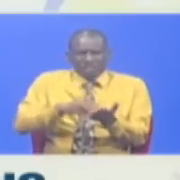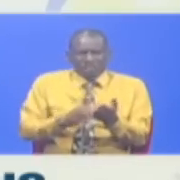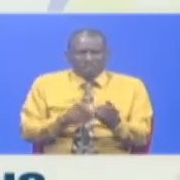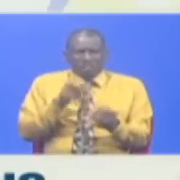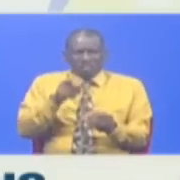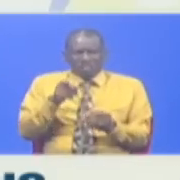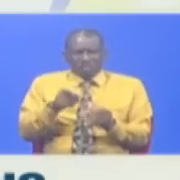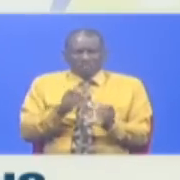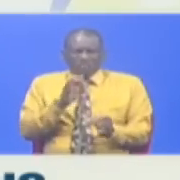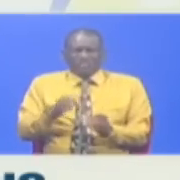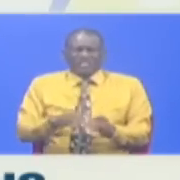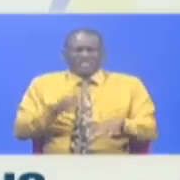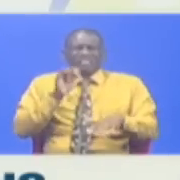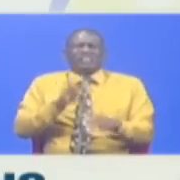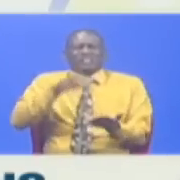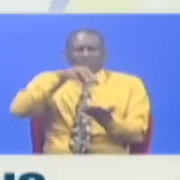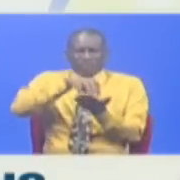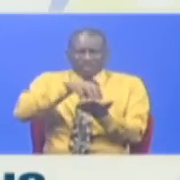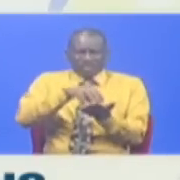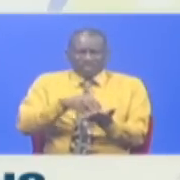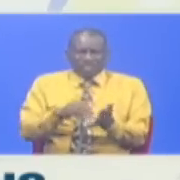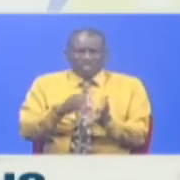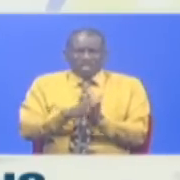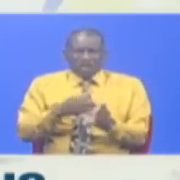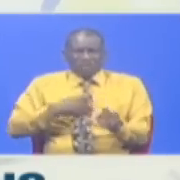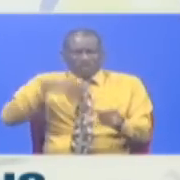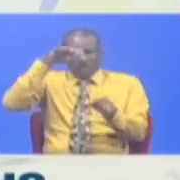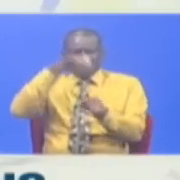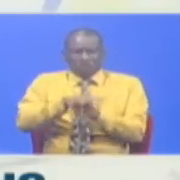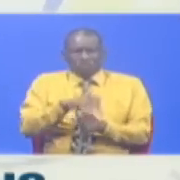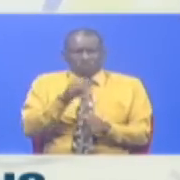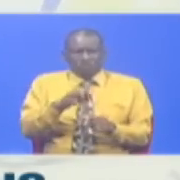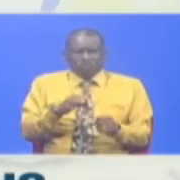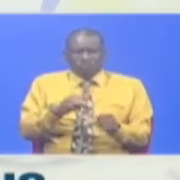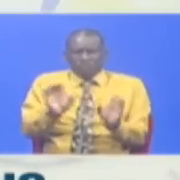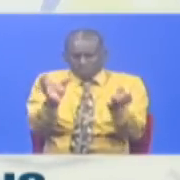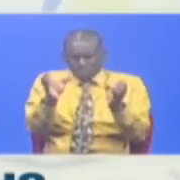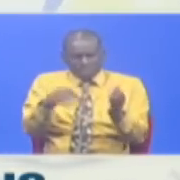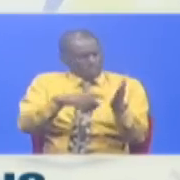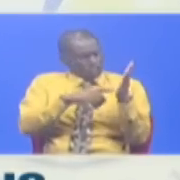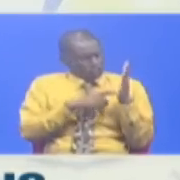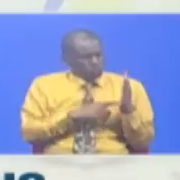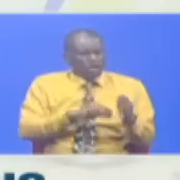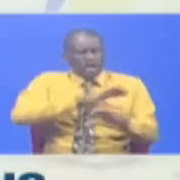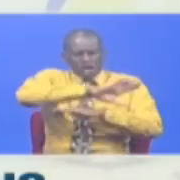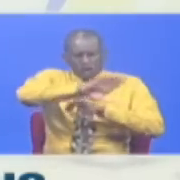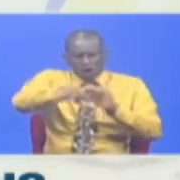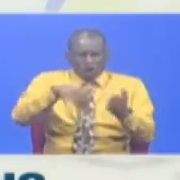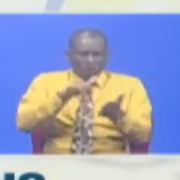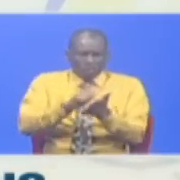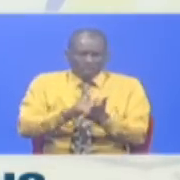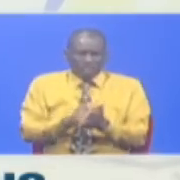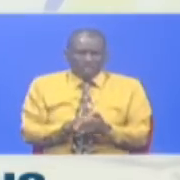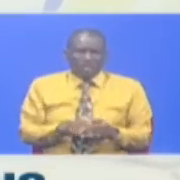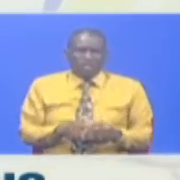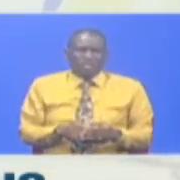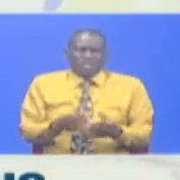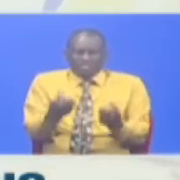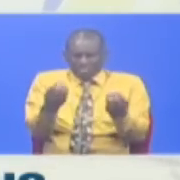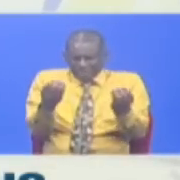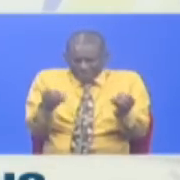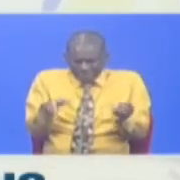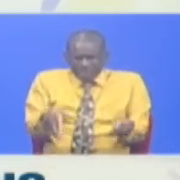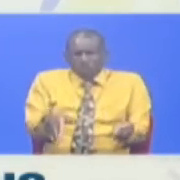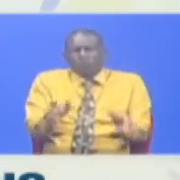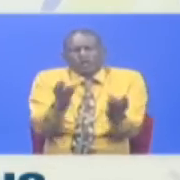high-flying case and there's a lot of media coverage and all that, what is the easiest way